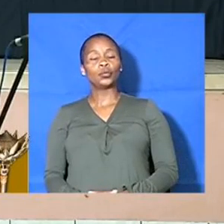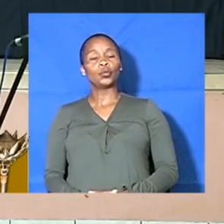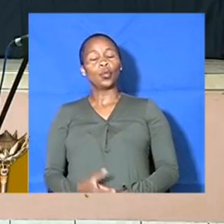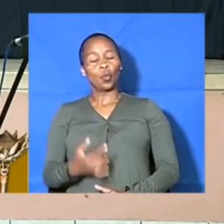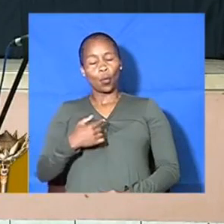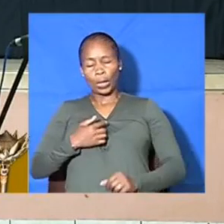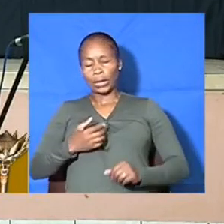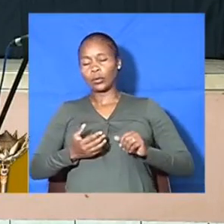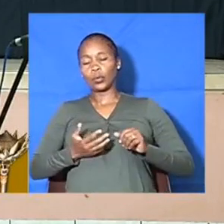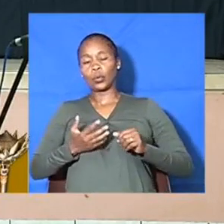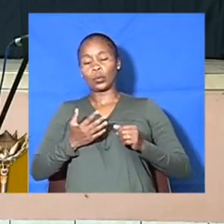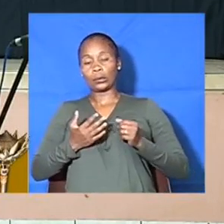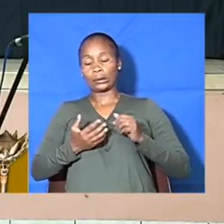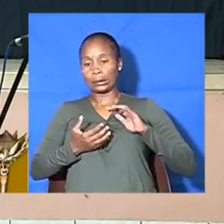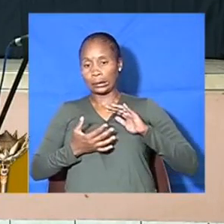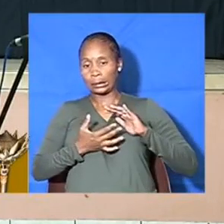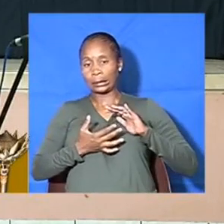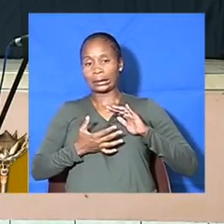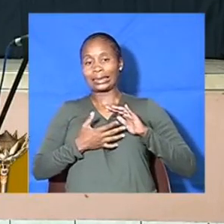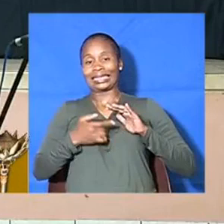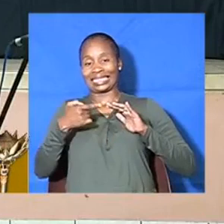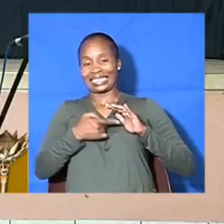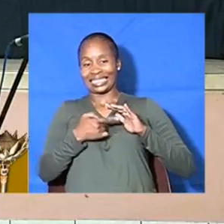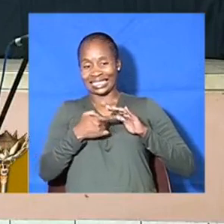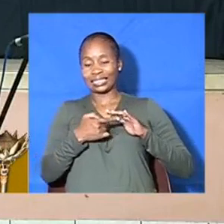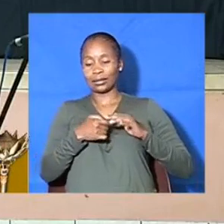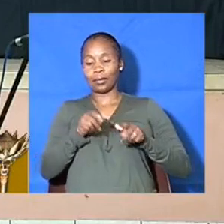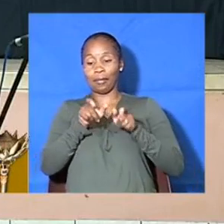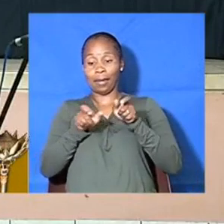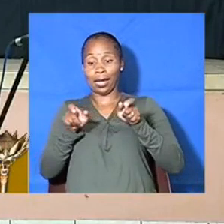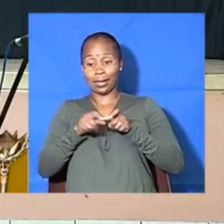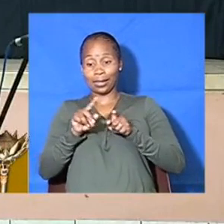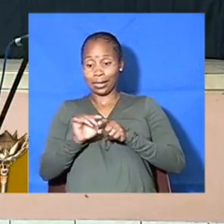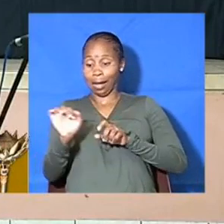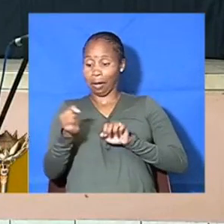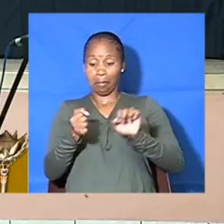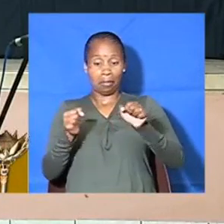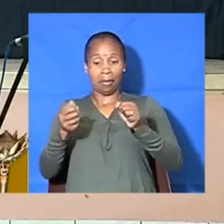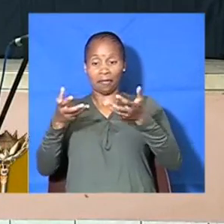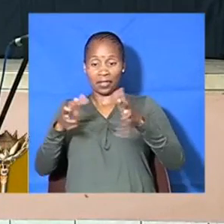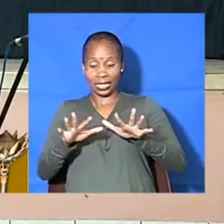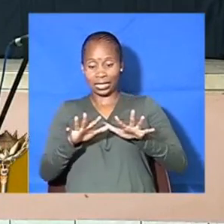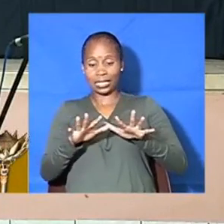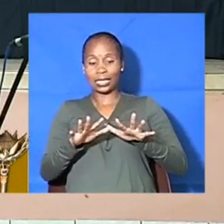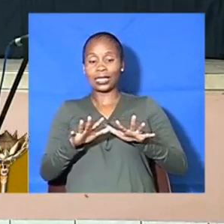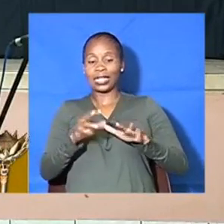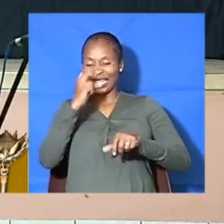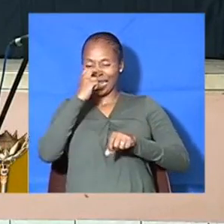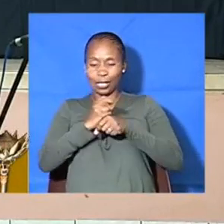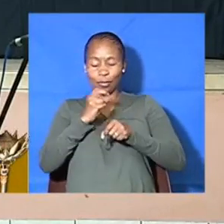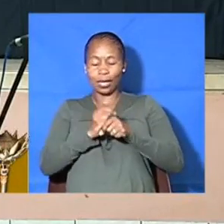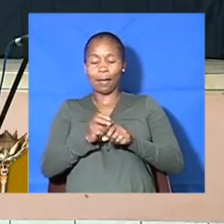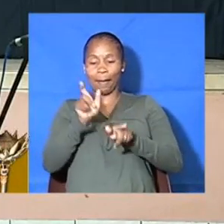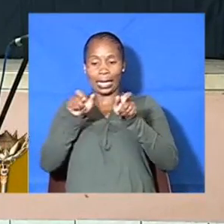kwa ngakeng ela ka kwa sanene ba re ke specialist sa maswafo a ye go checka maswafo